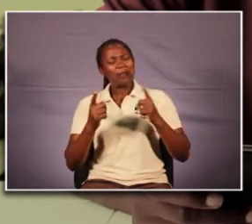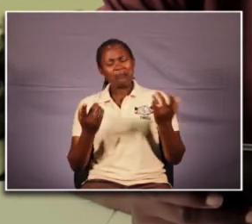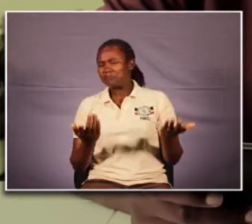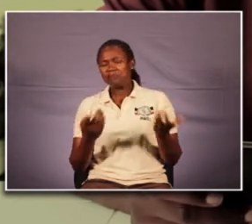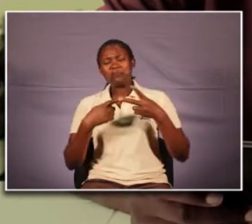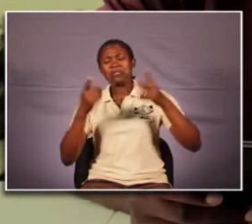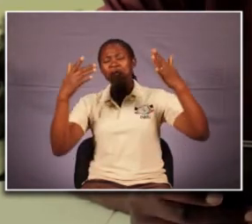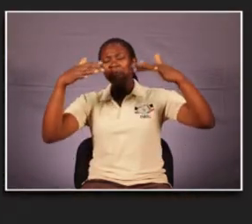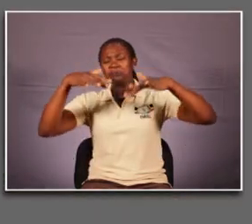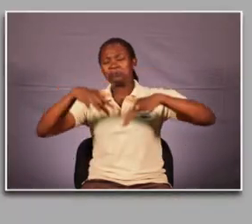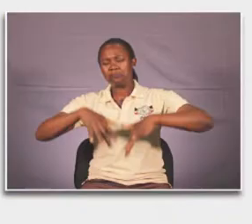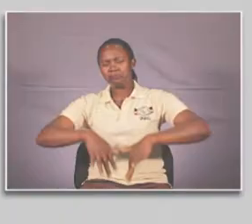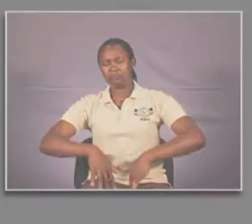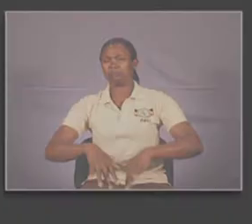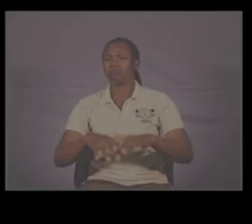my fall.